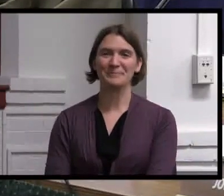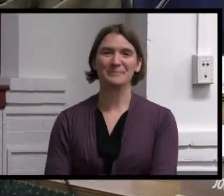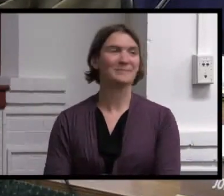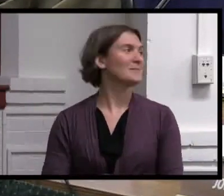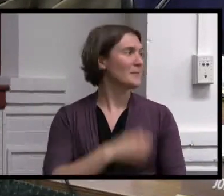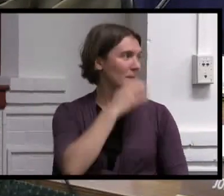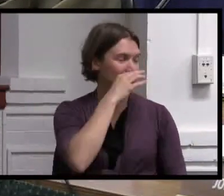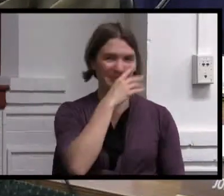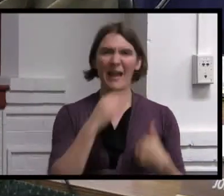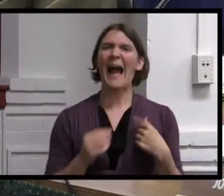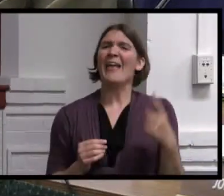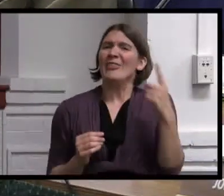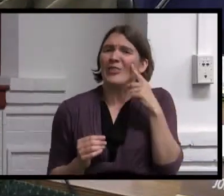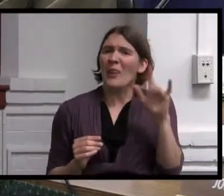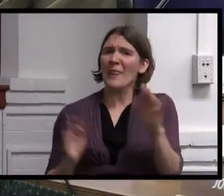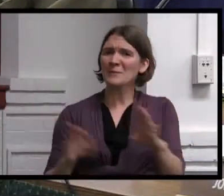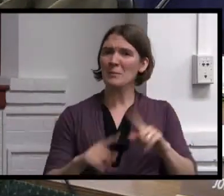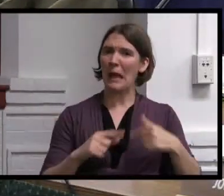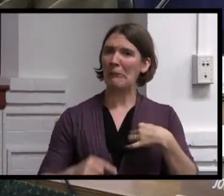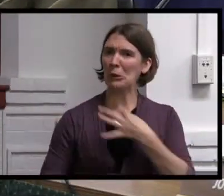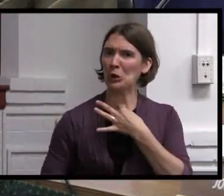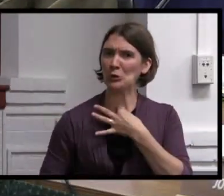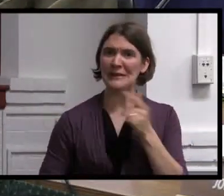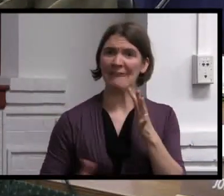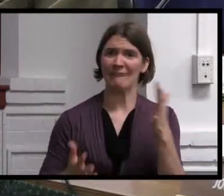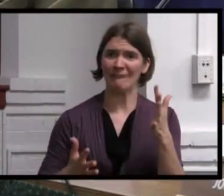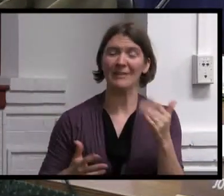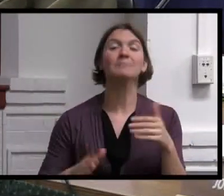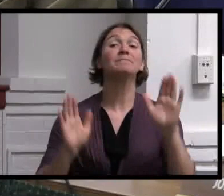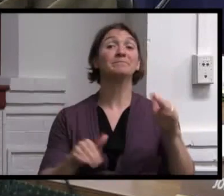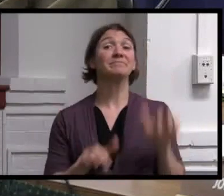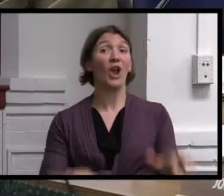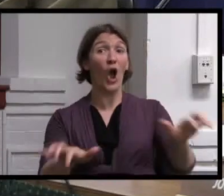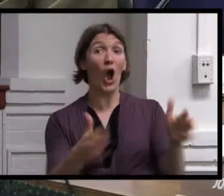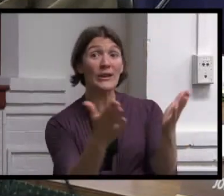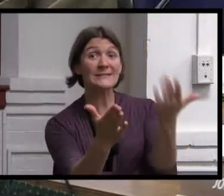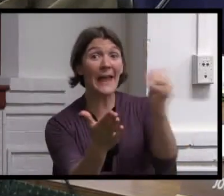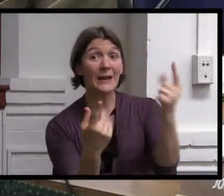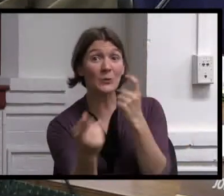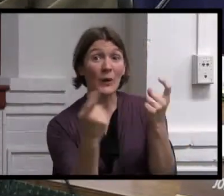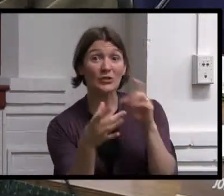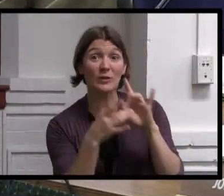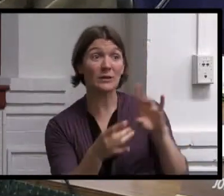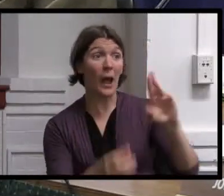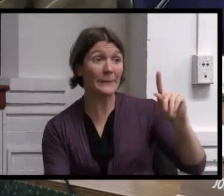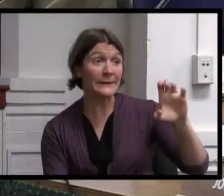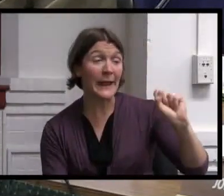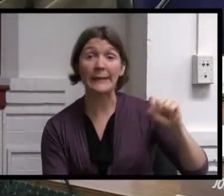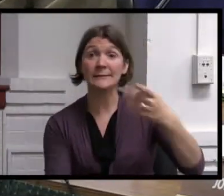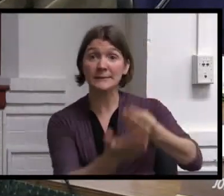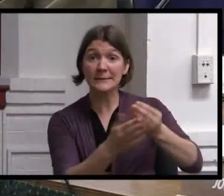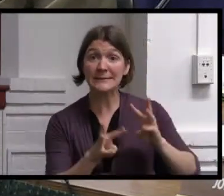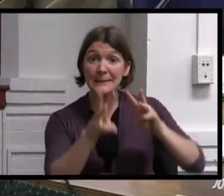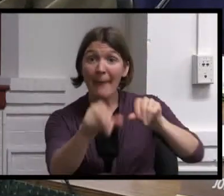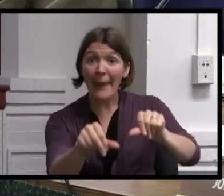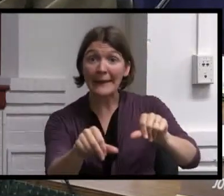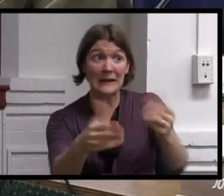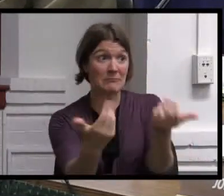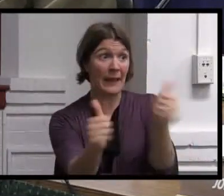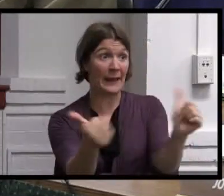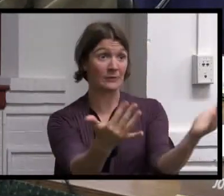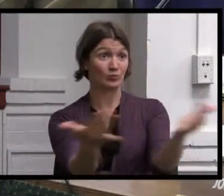I knew that there was a plan, but. Does anyone in the public have any questions about the police fire facilities project